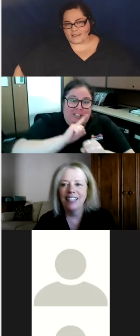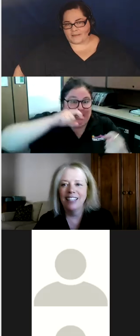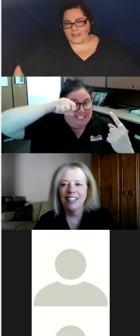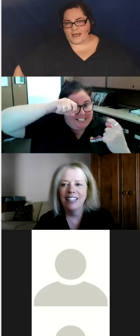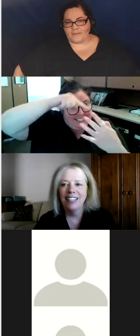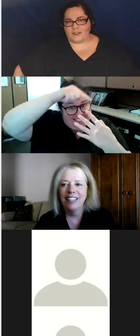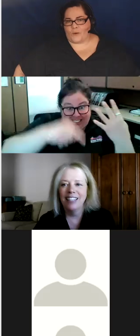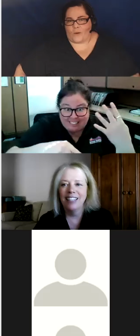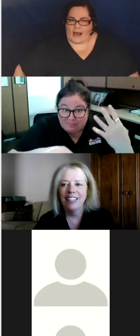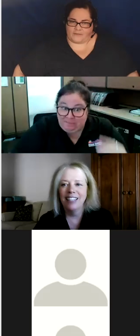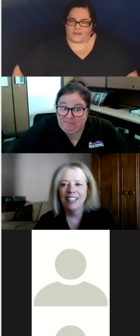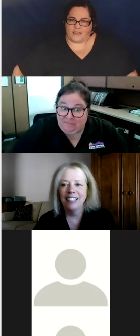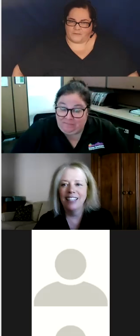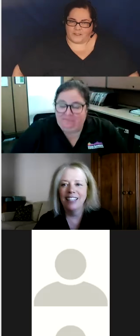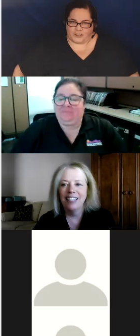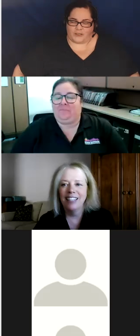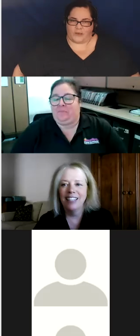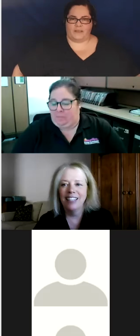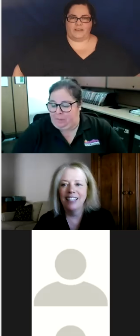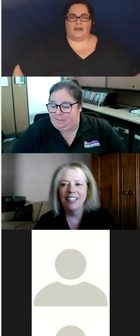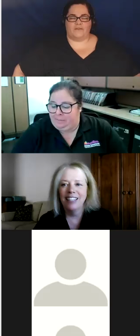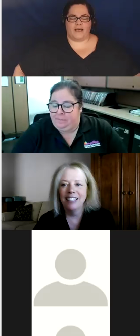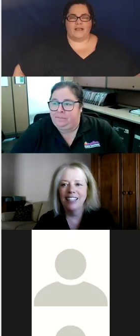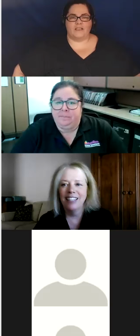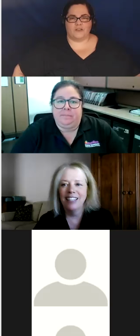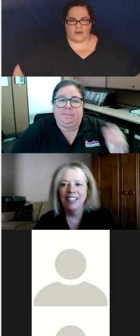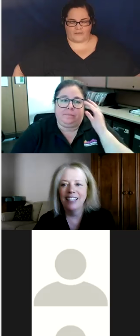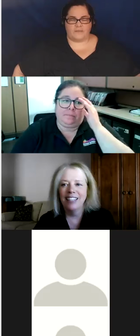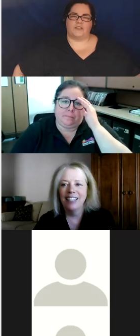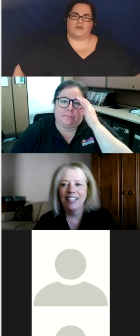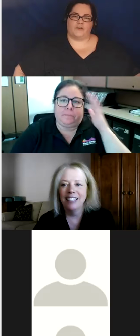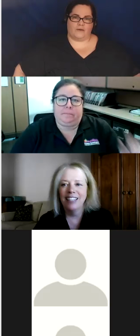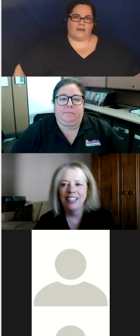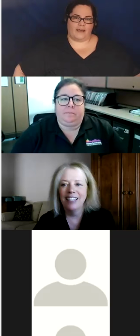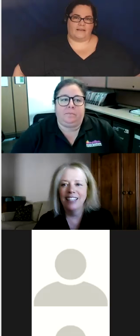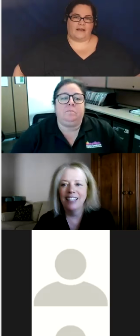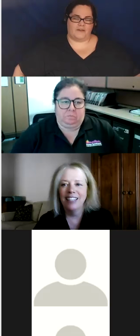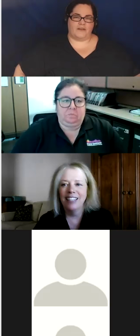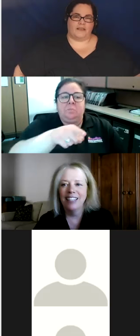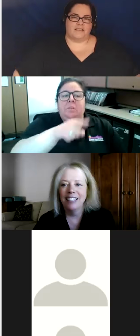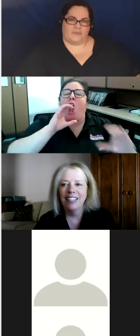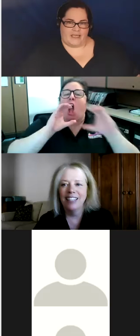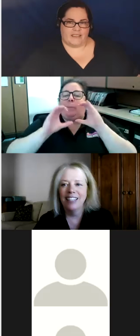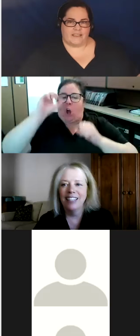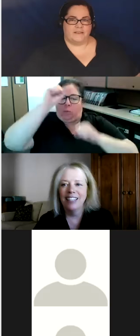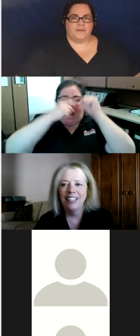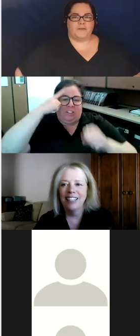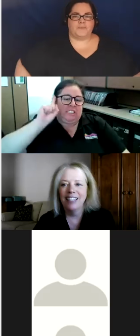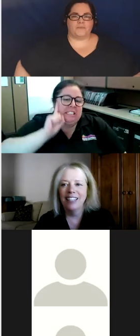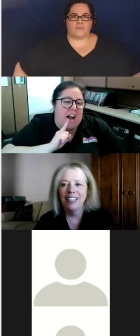office at the same time, then you won't have sufficient equipment to cover that. So you have to make sure, again, that everything is in